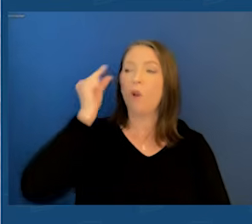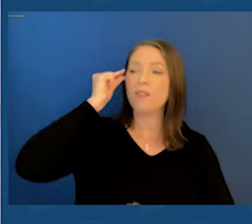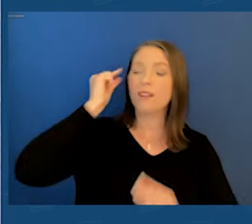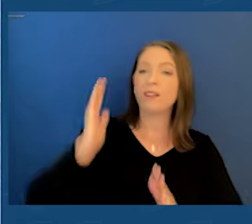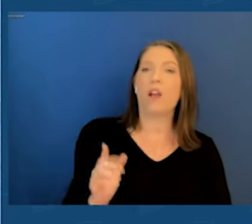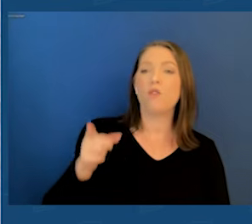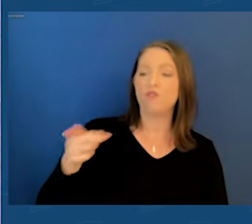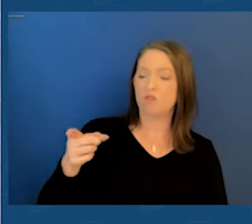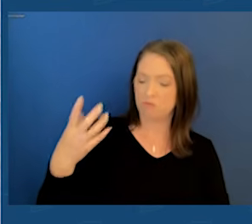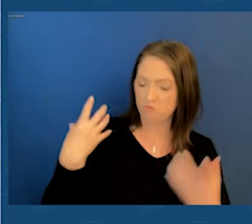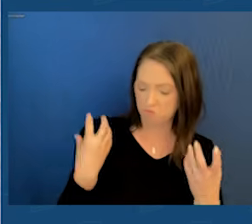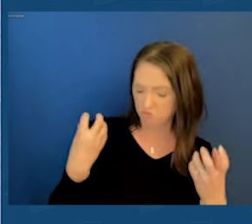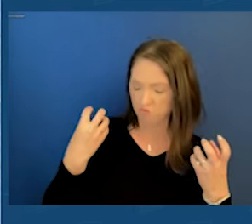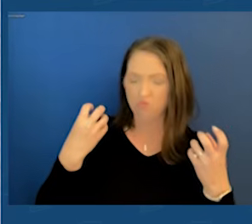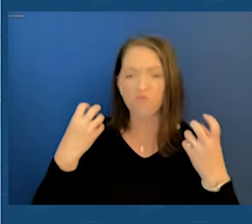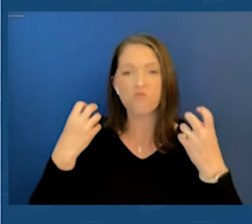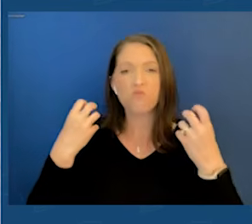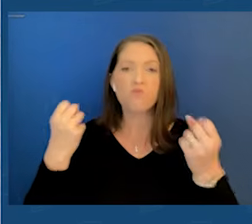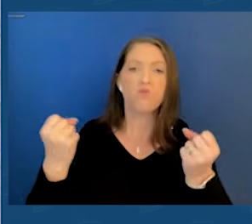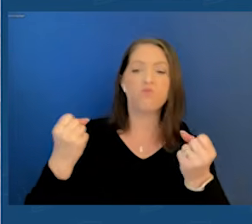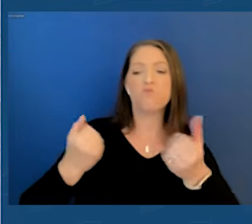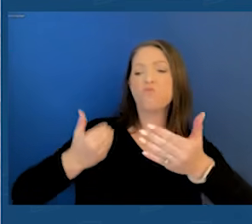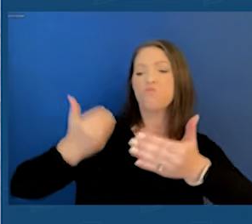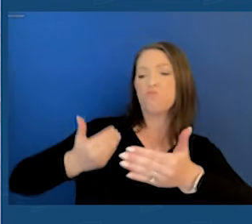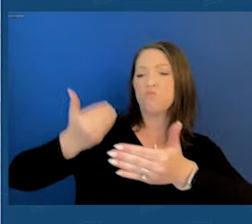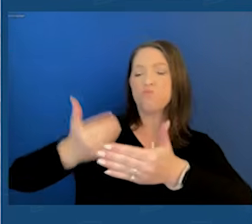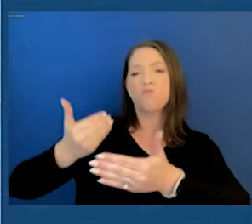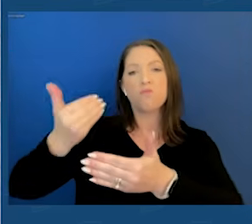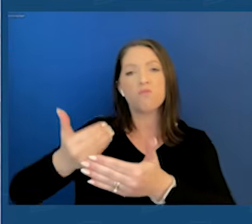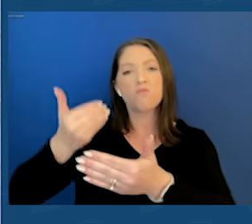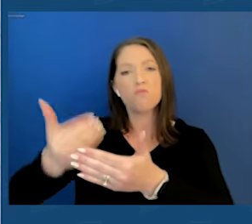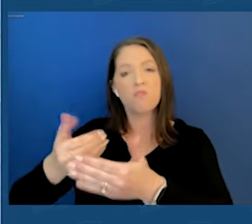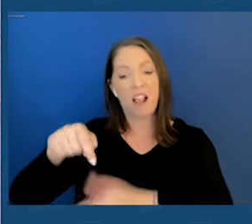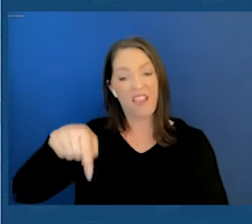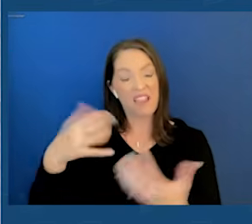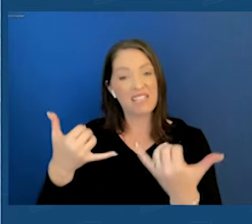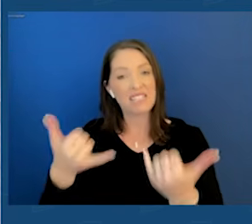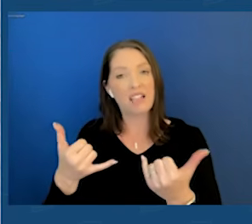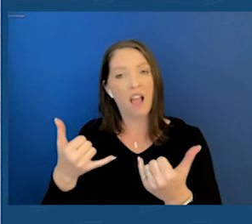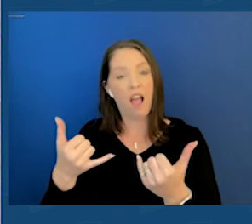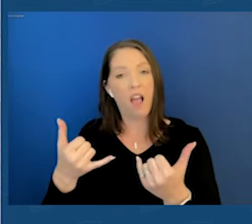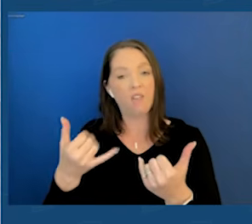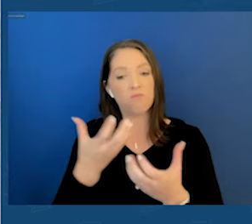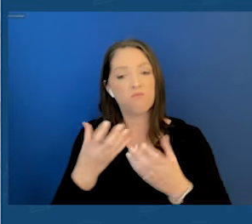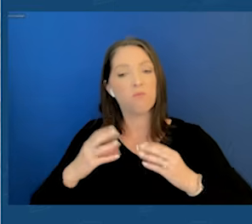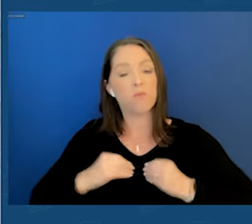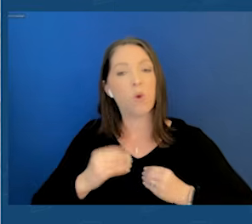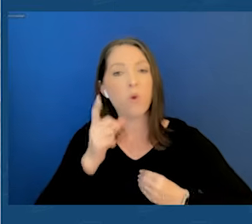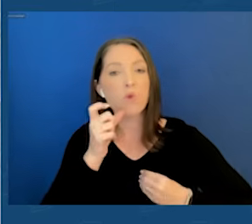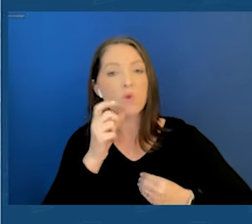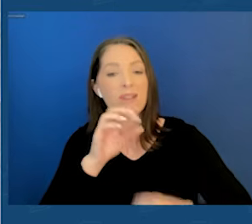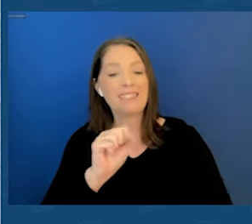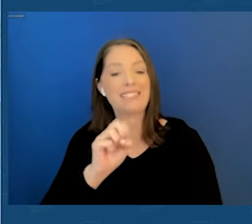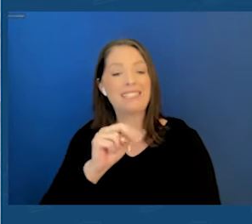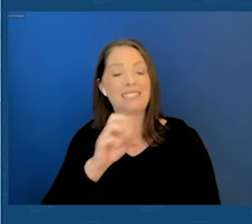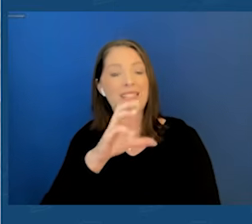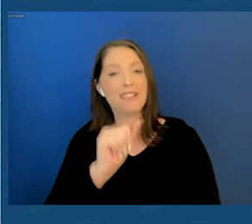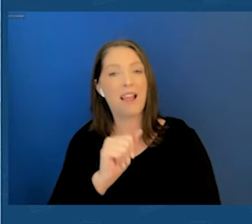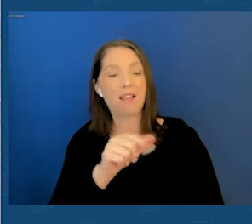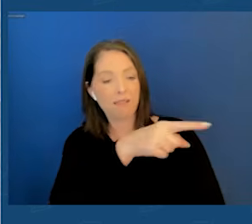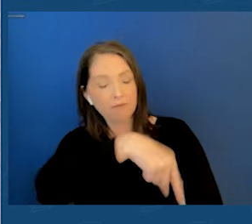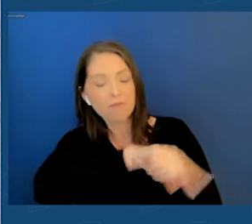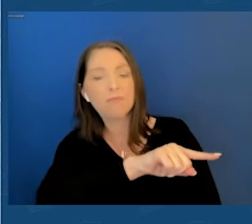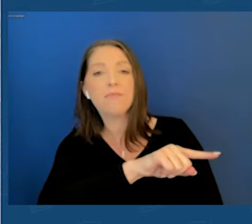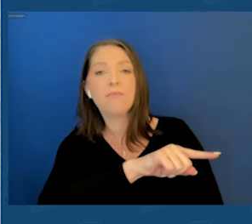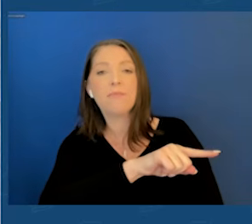enough to make us walk towards. This day belongs to the people of Seneca and the Senecas throughout